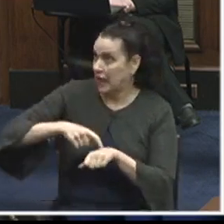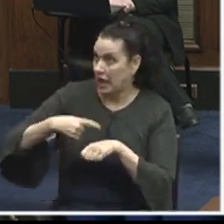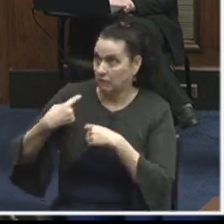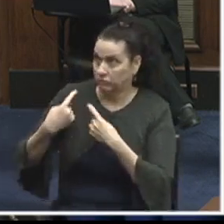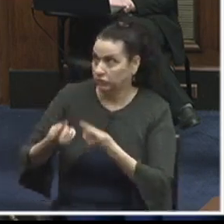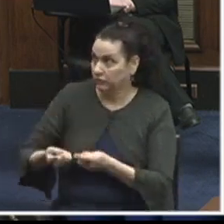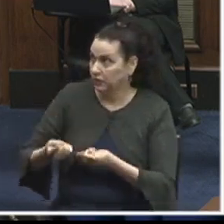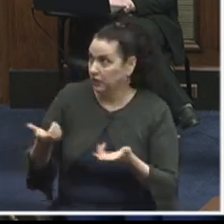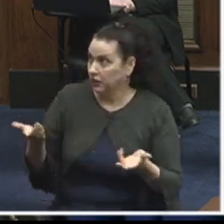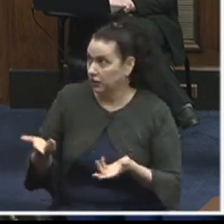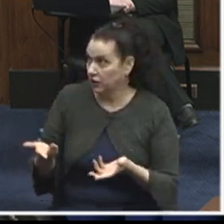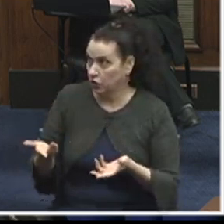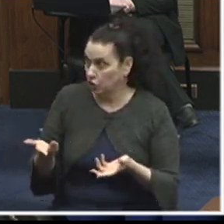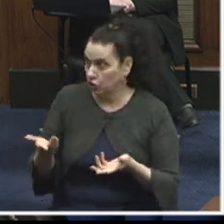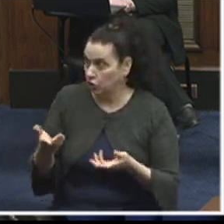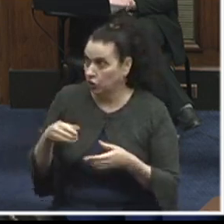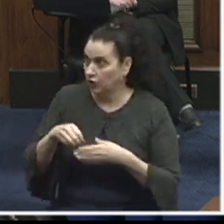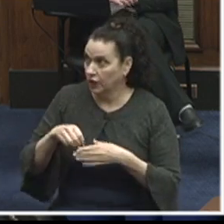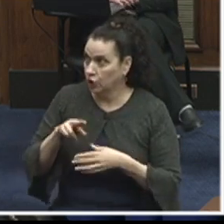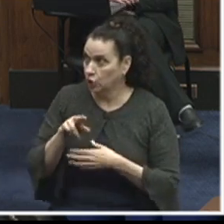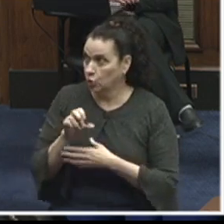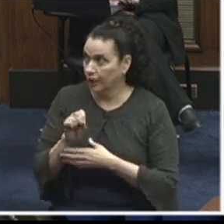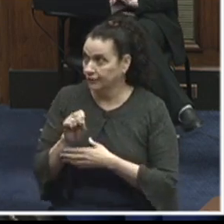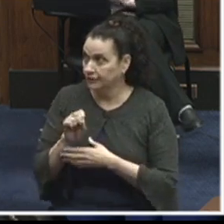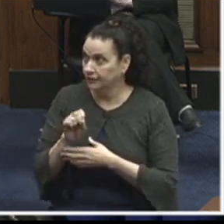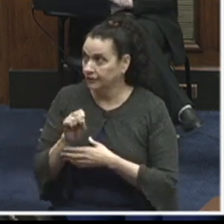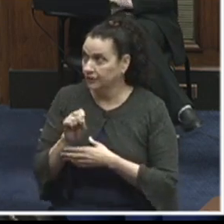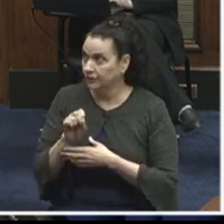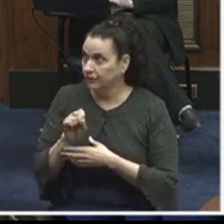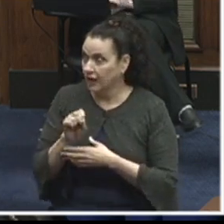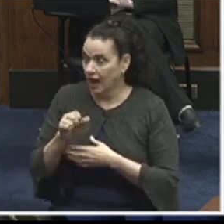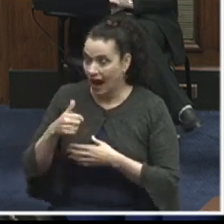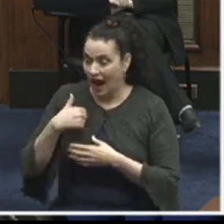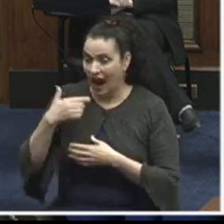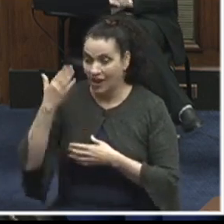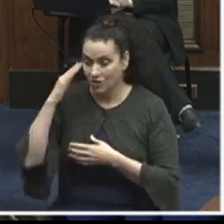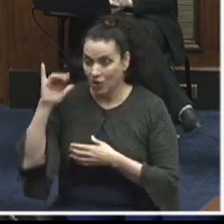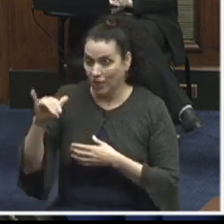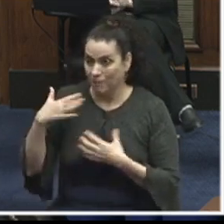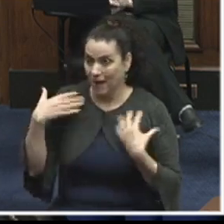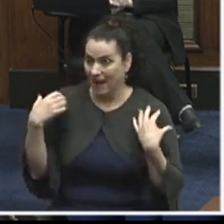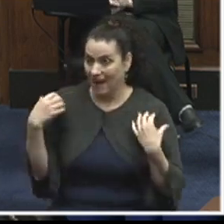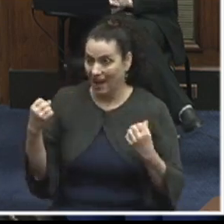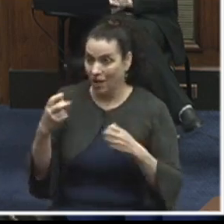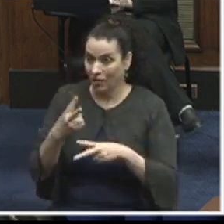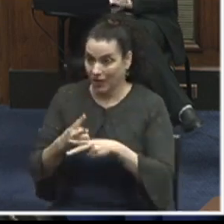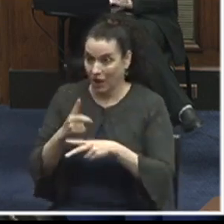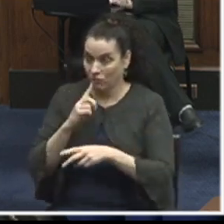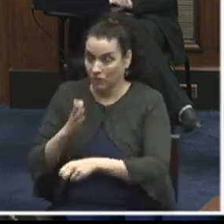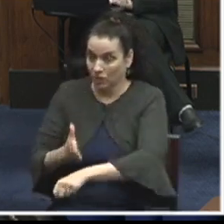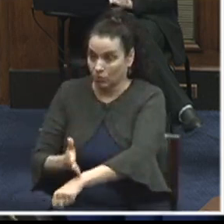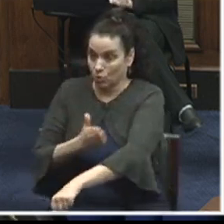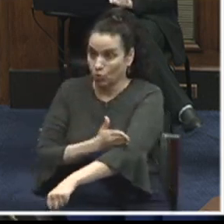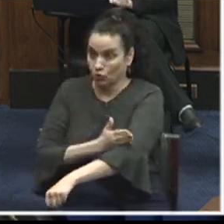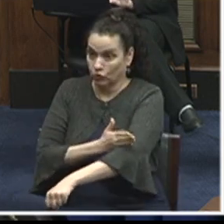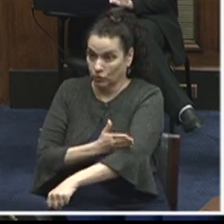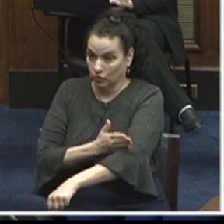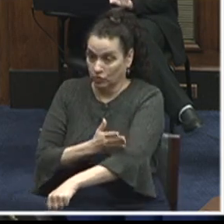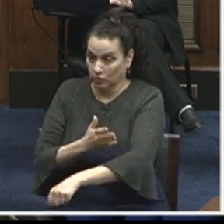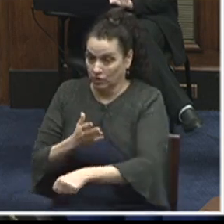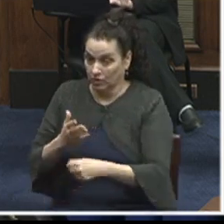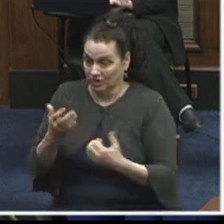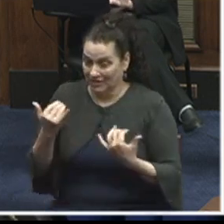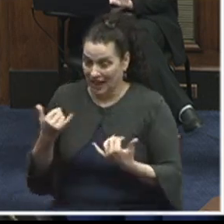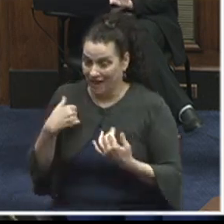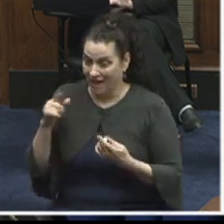here in the United States, I know just how much my healthcare has improved, not just having the